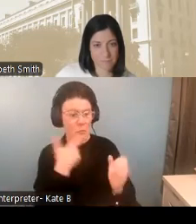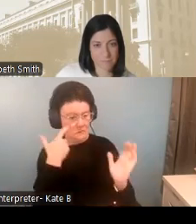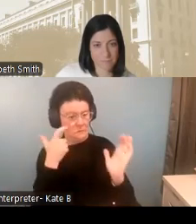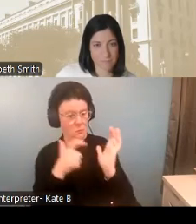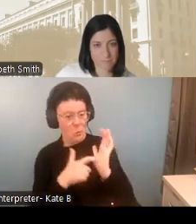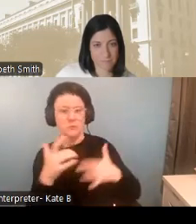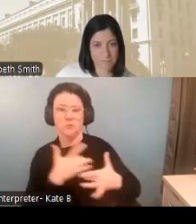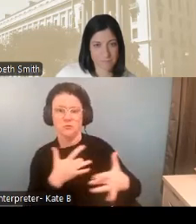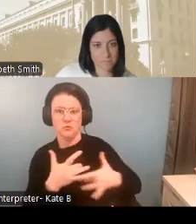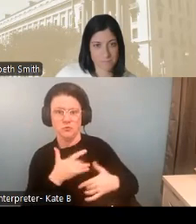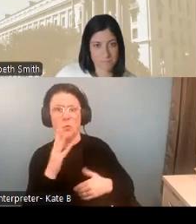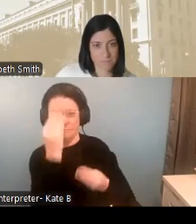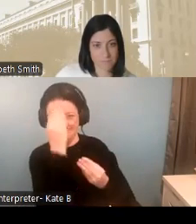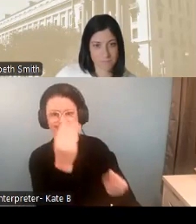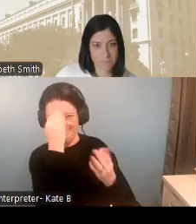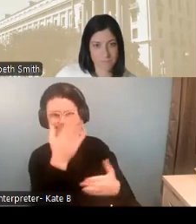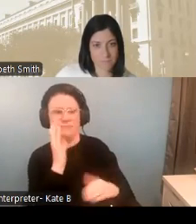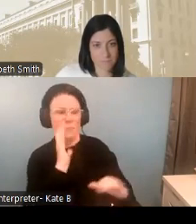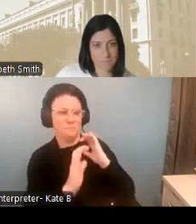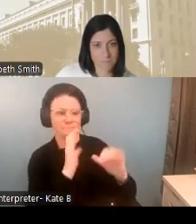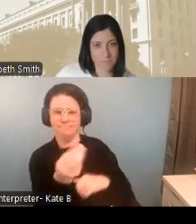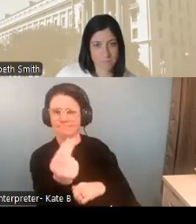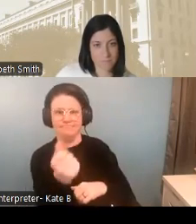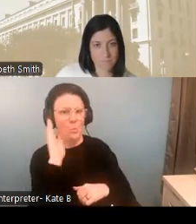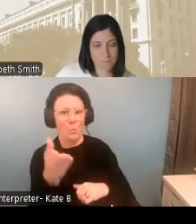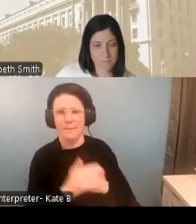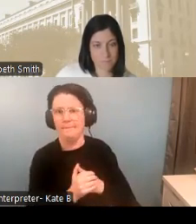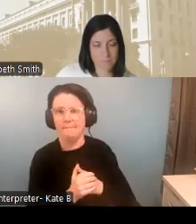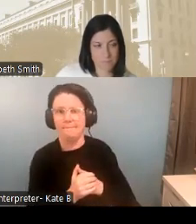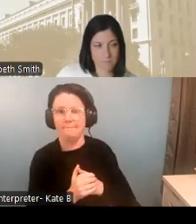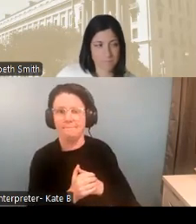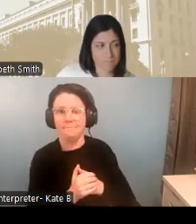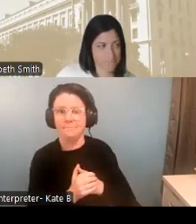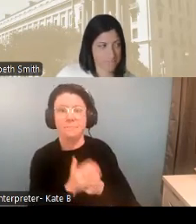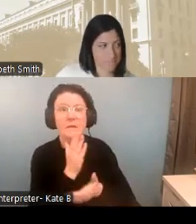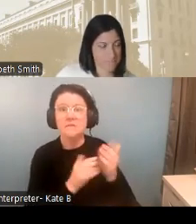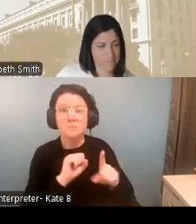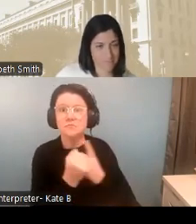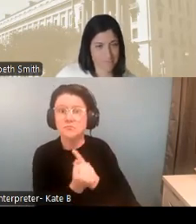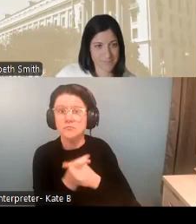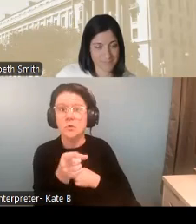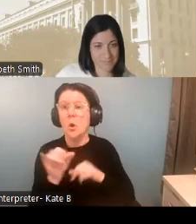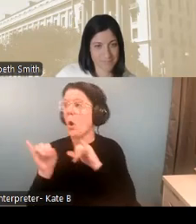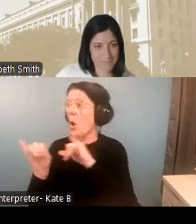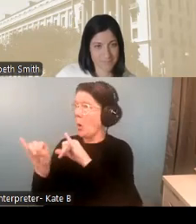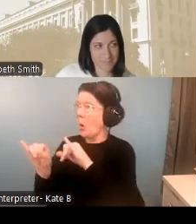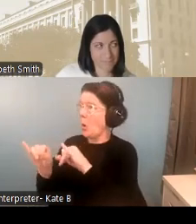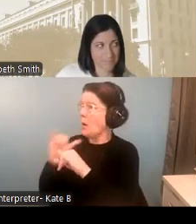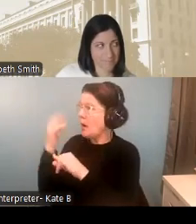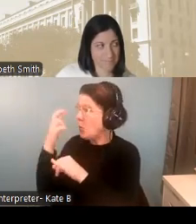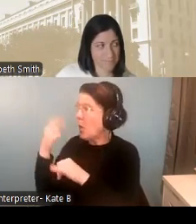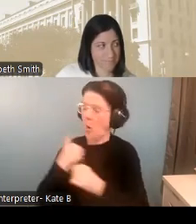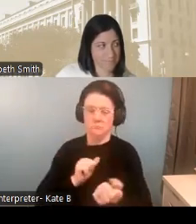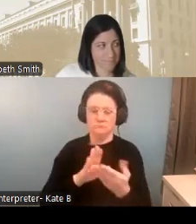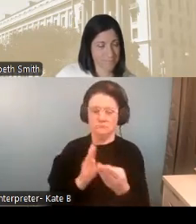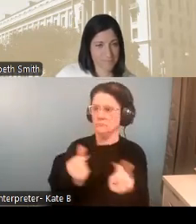concern, we are going to bring it to your attention immediately. In some circumstances, you are able to address that concern immediately and